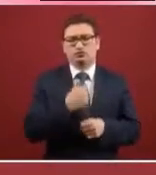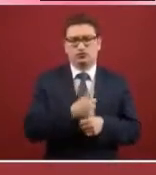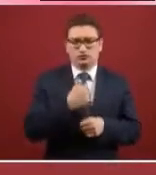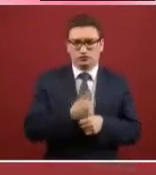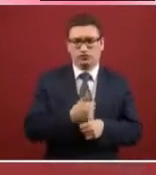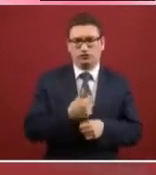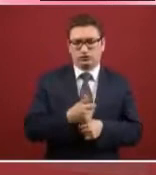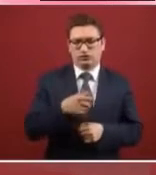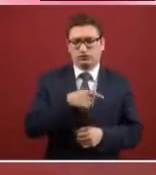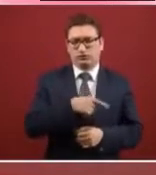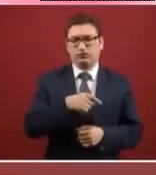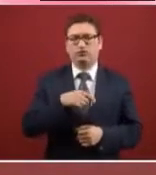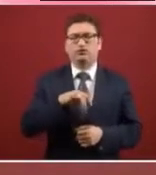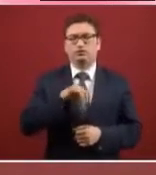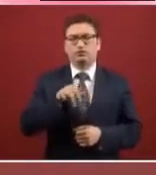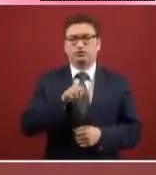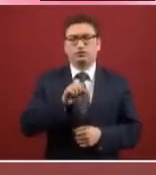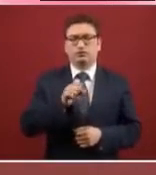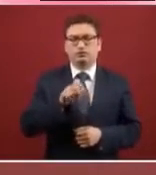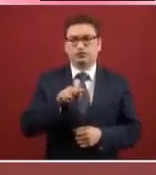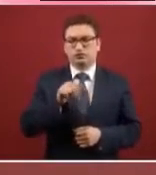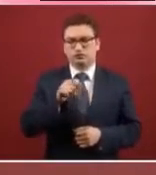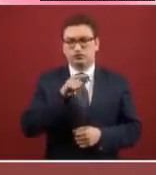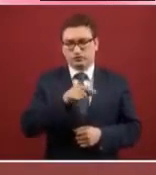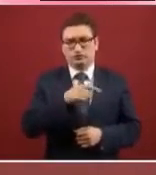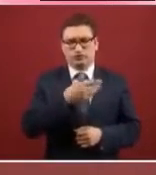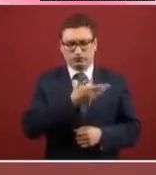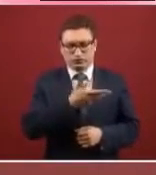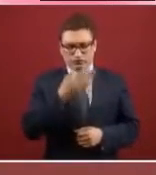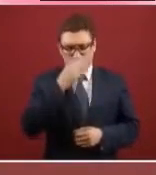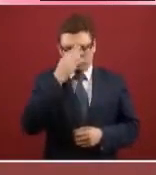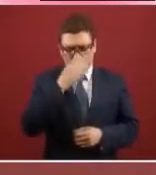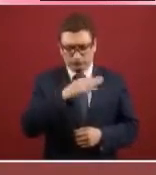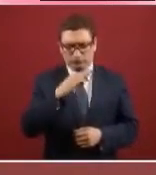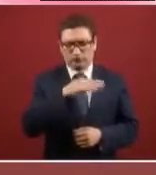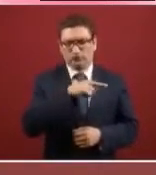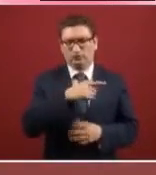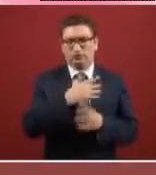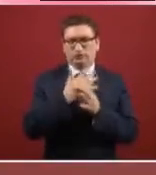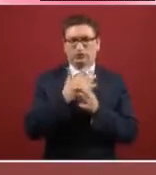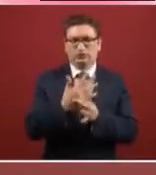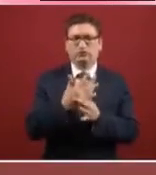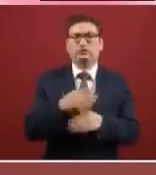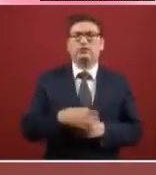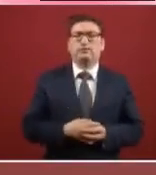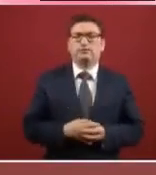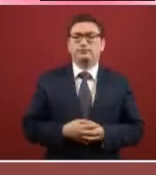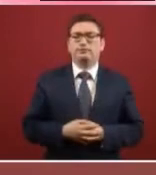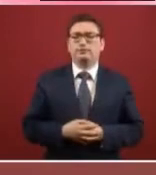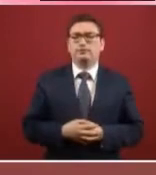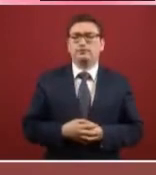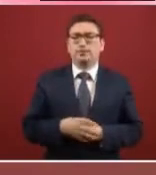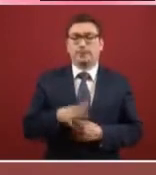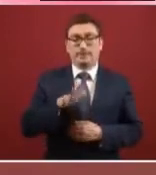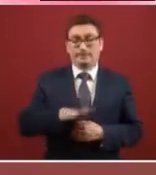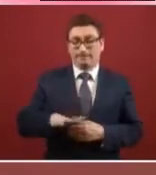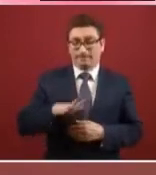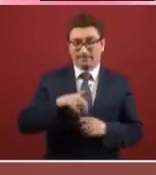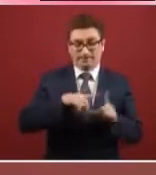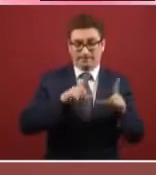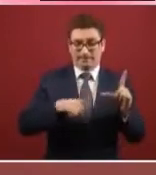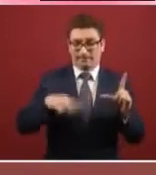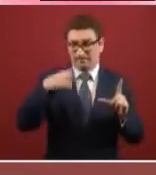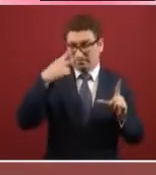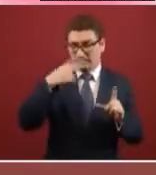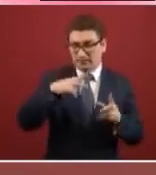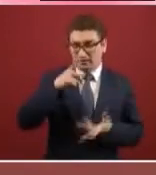of the writer, Jesús Silva, he used to say, of the corruption in Mexico, y